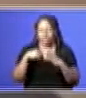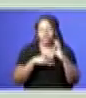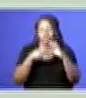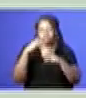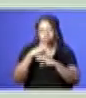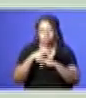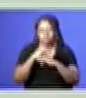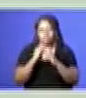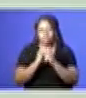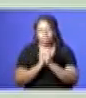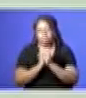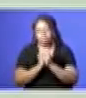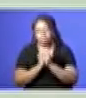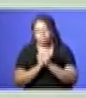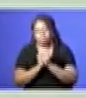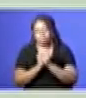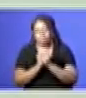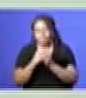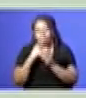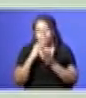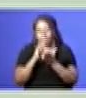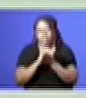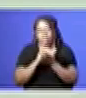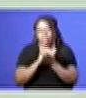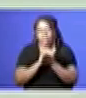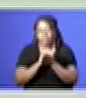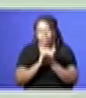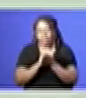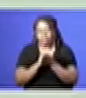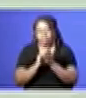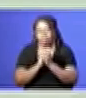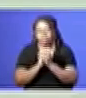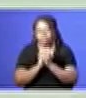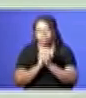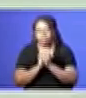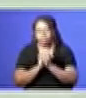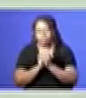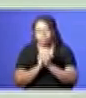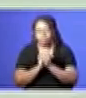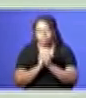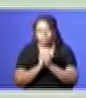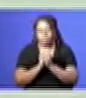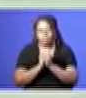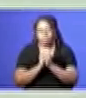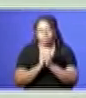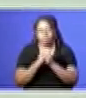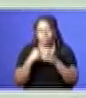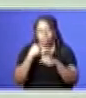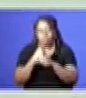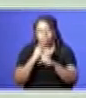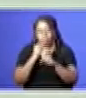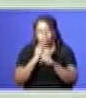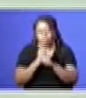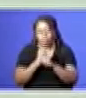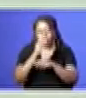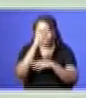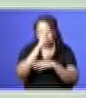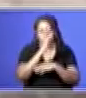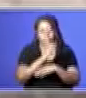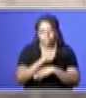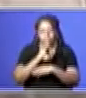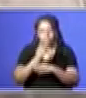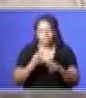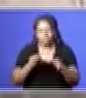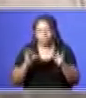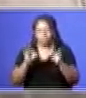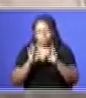industry. And Science and Perspective ecologist Dr. ANCELLINO says that making assessments is critical.